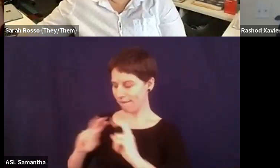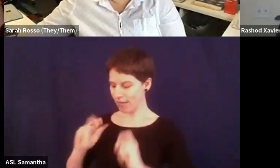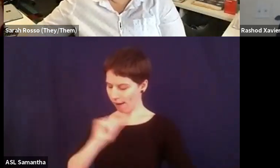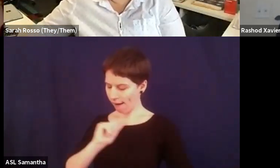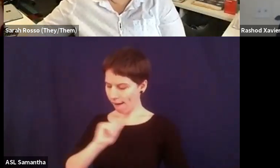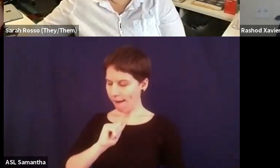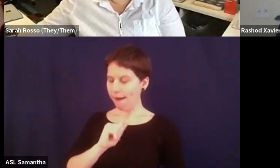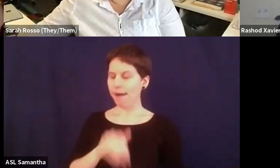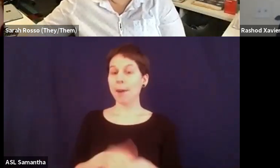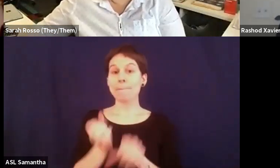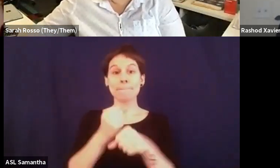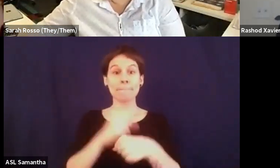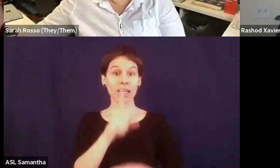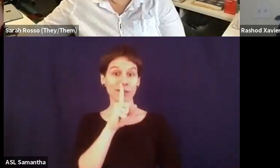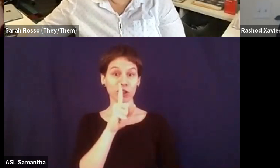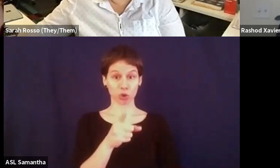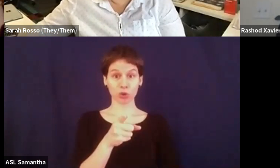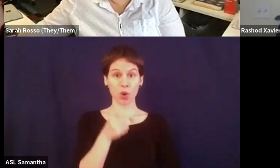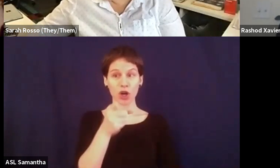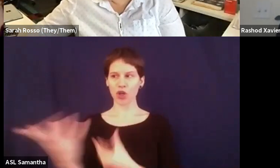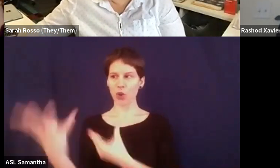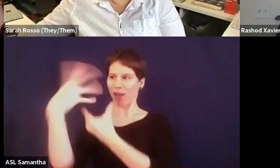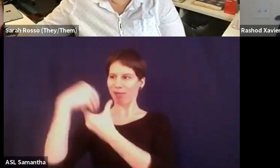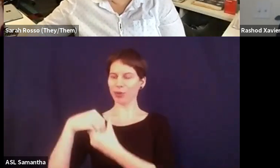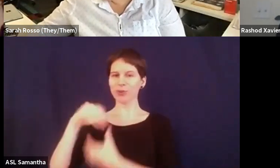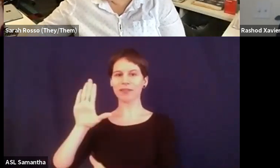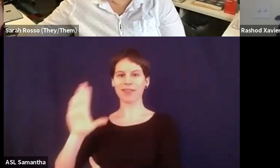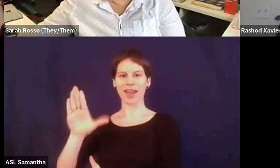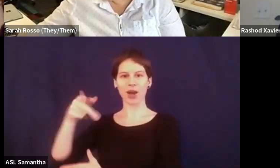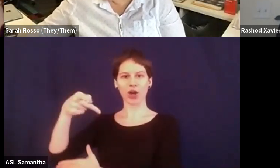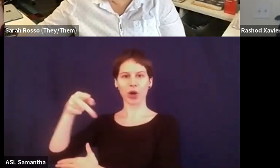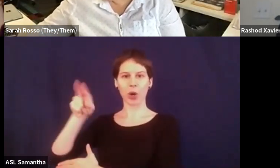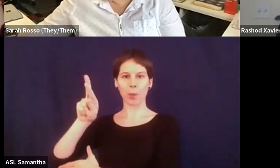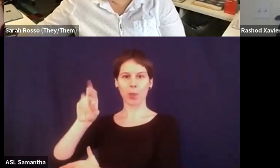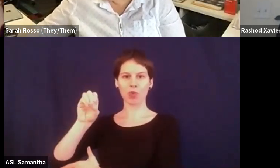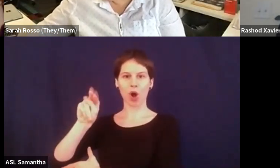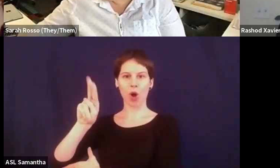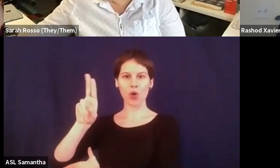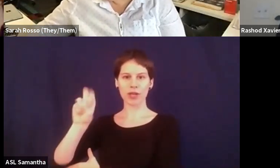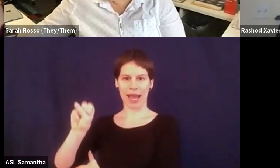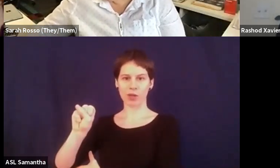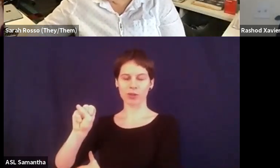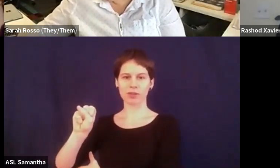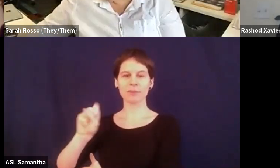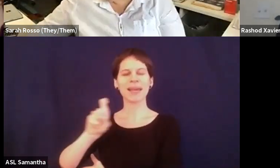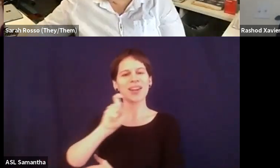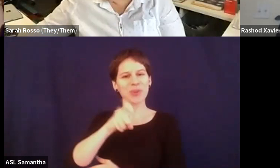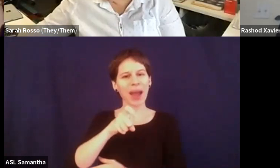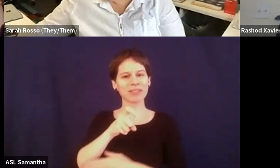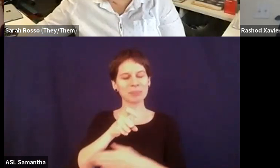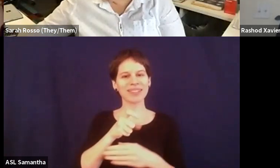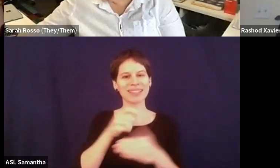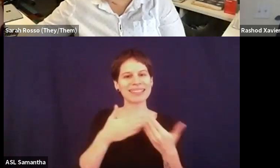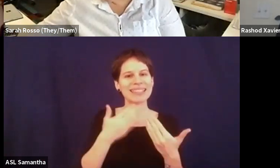making sure that you are being inclusive of their pronouns, and also being gentle on yourself in the process, but